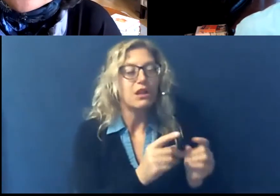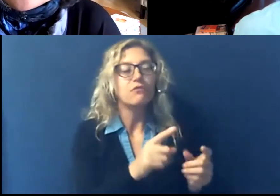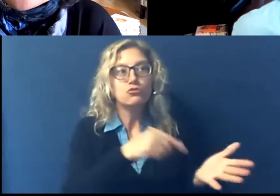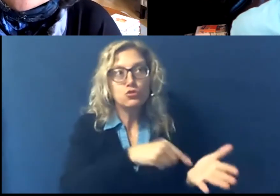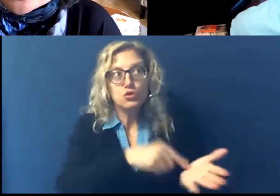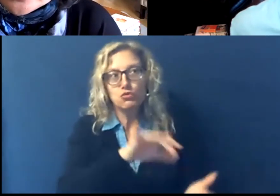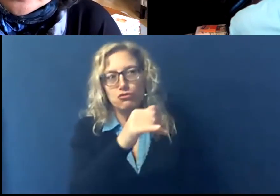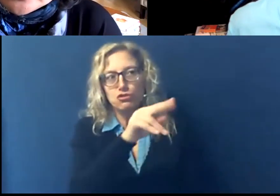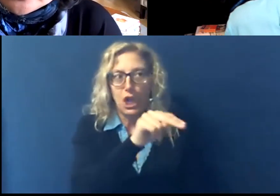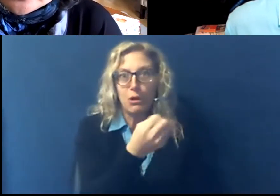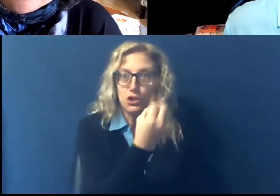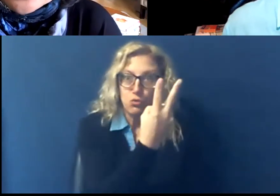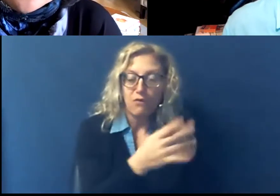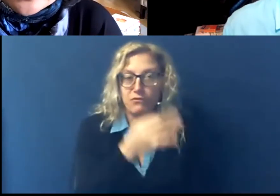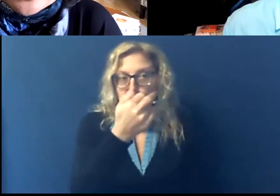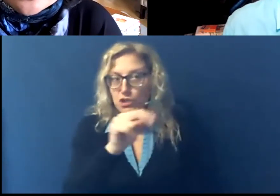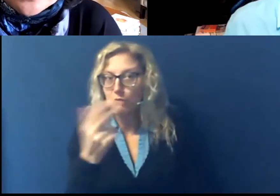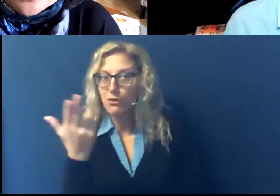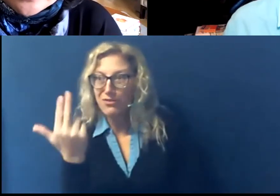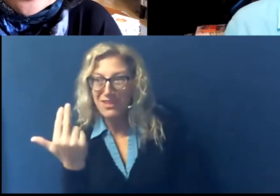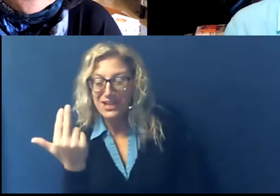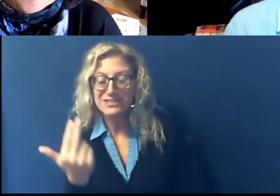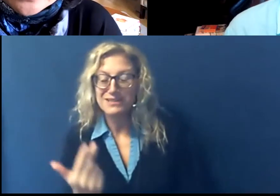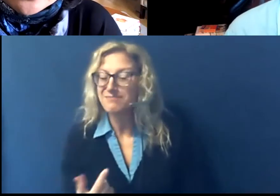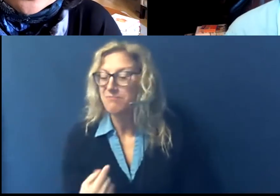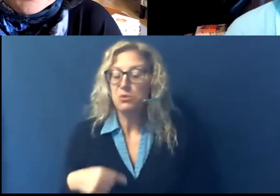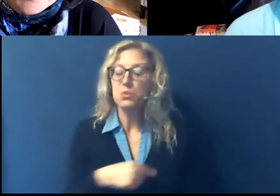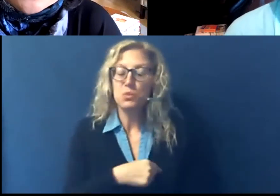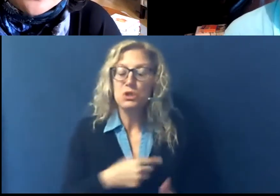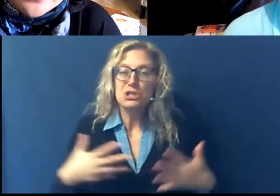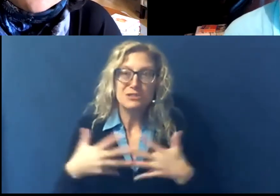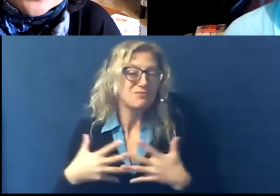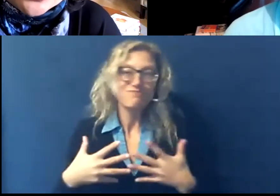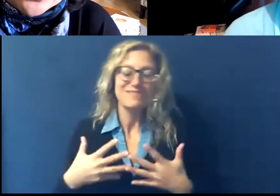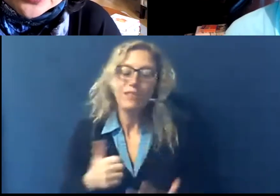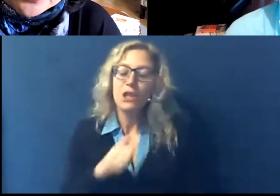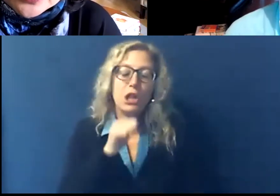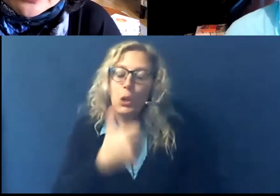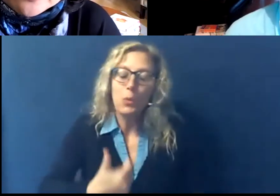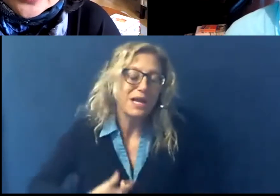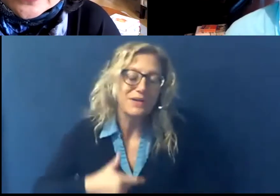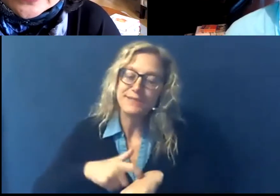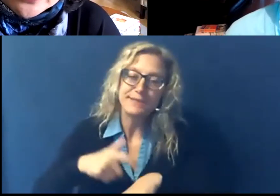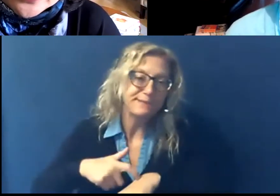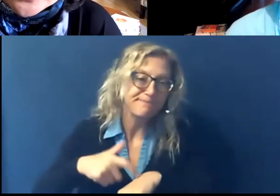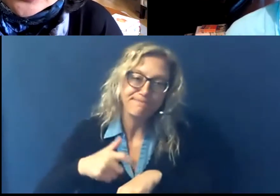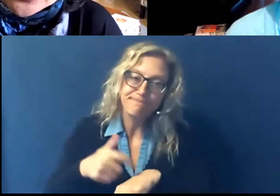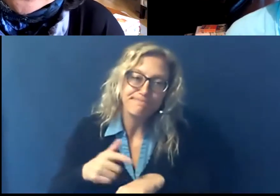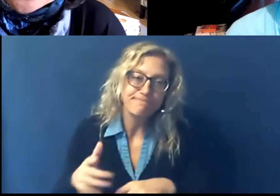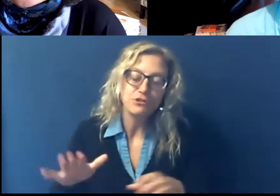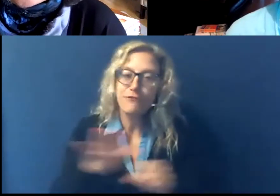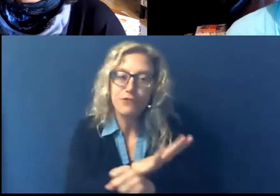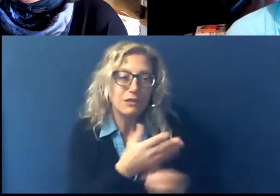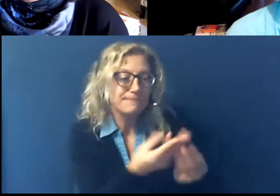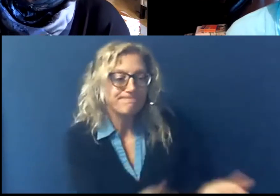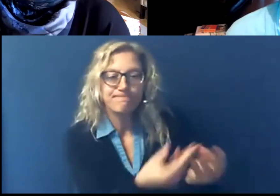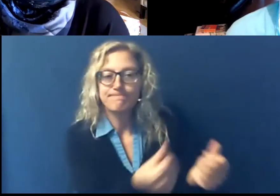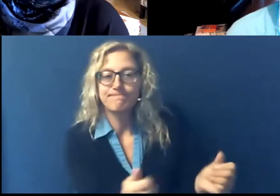13th, and the fear is that there won't be time to fully settle those